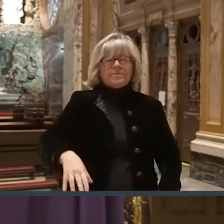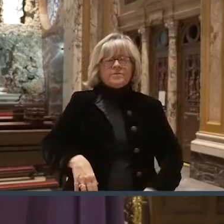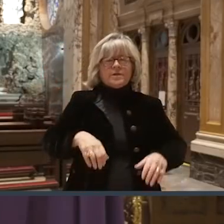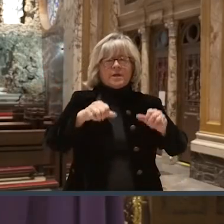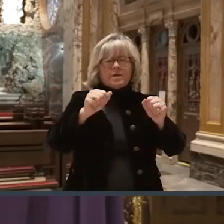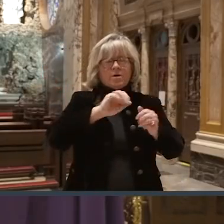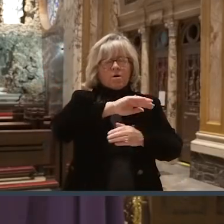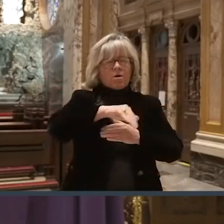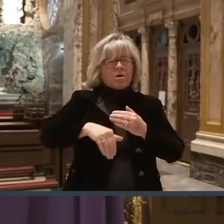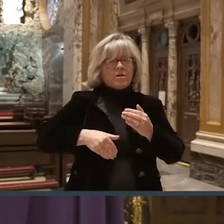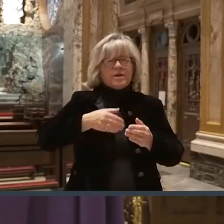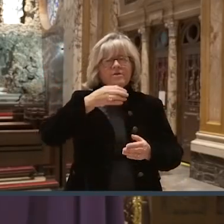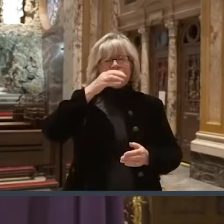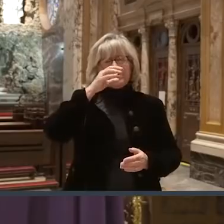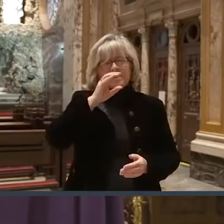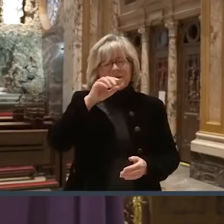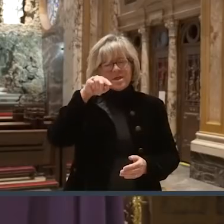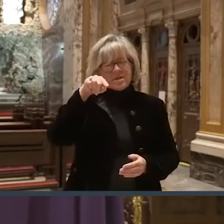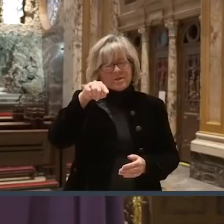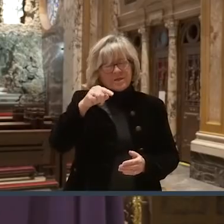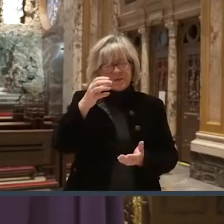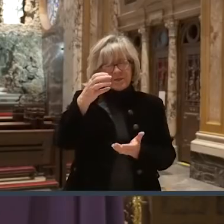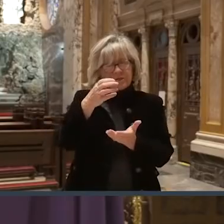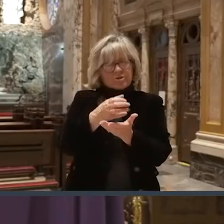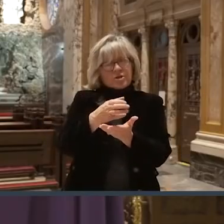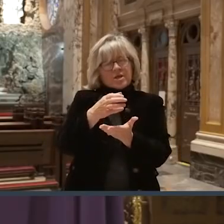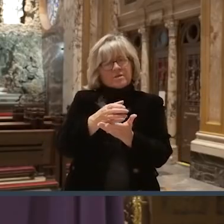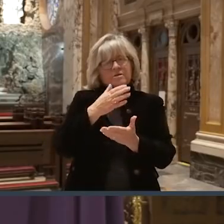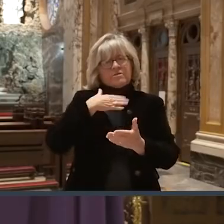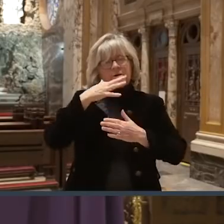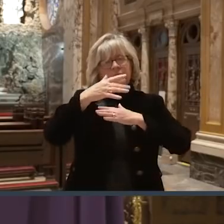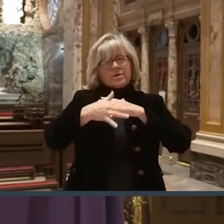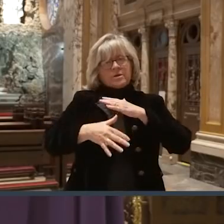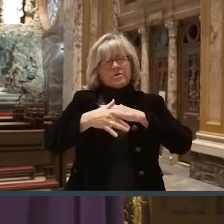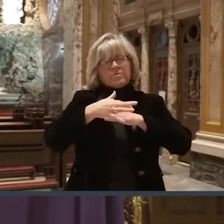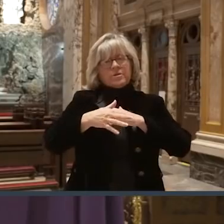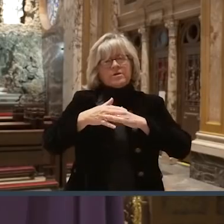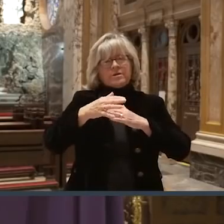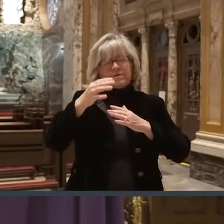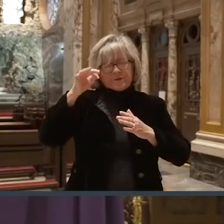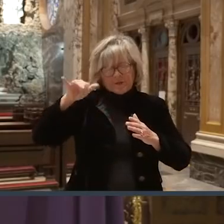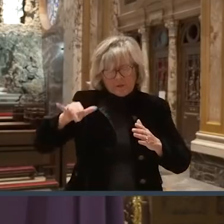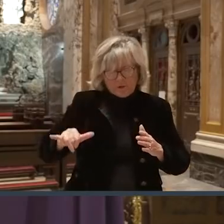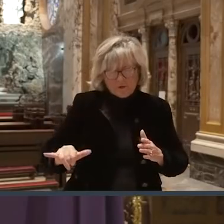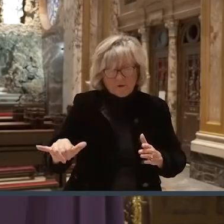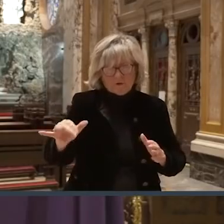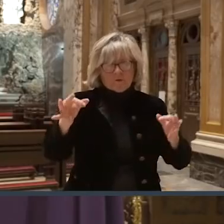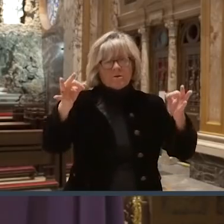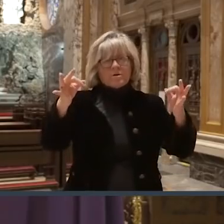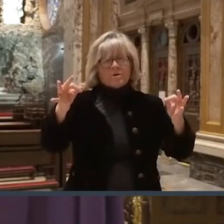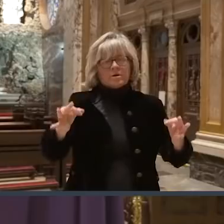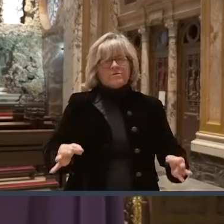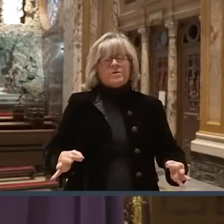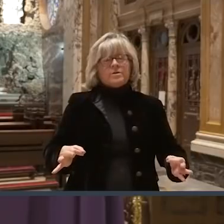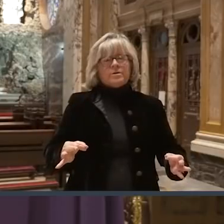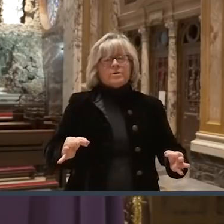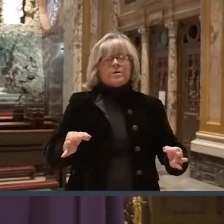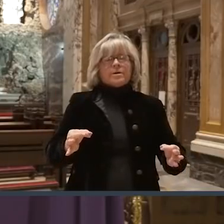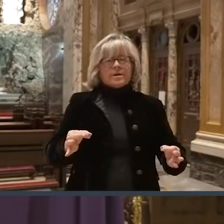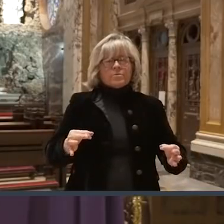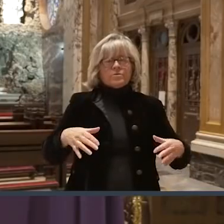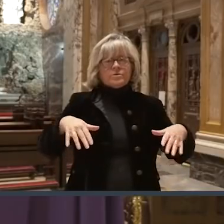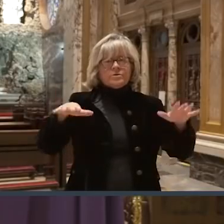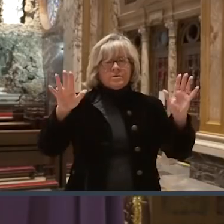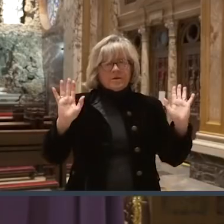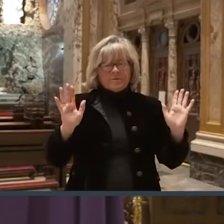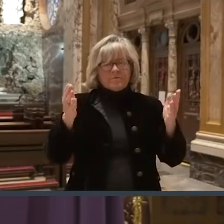"Take this, all of you, and drink from it, for this is the chalice of my blood, the blood of the new and eternal covenant, which will be poured out for you and